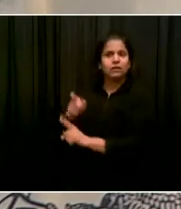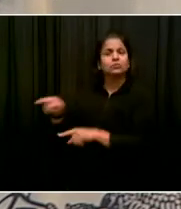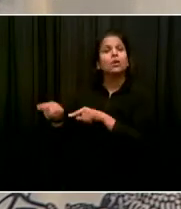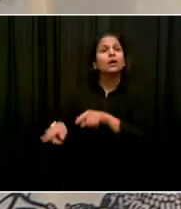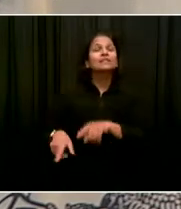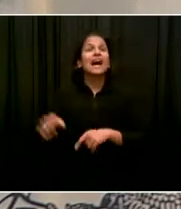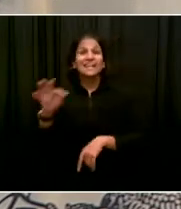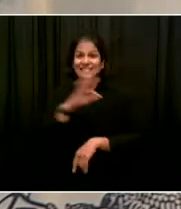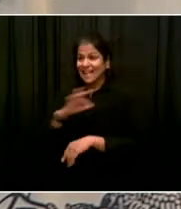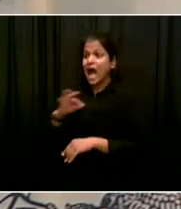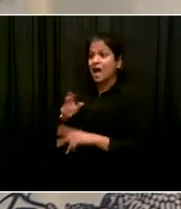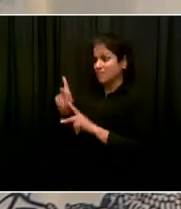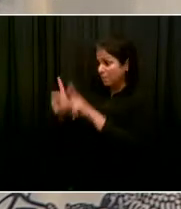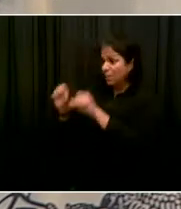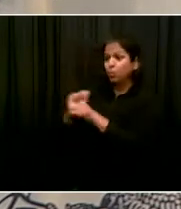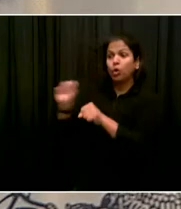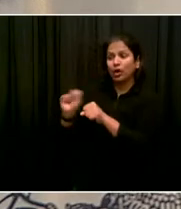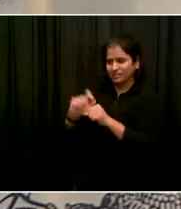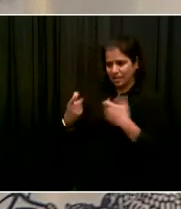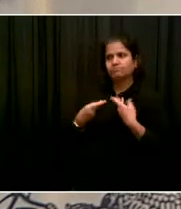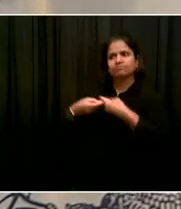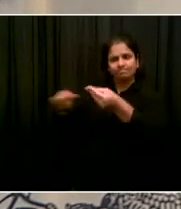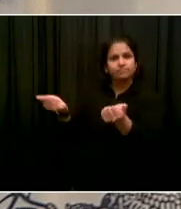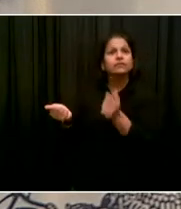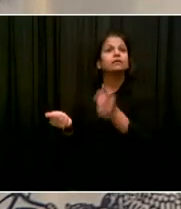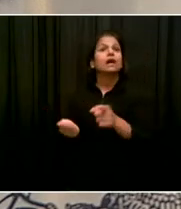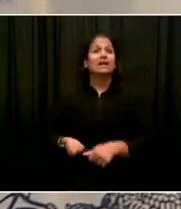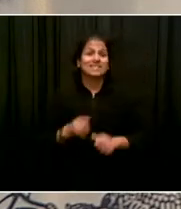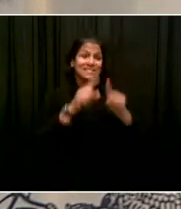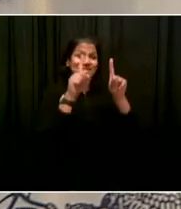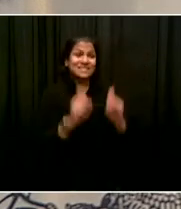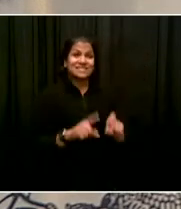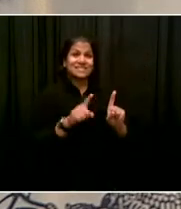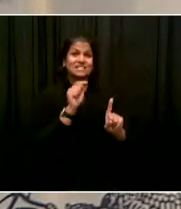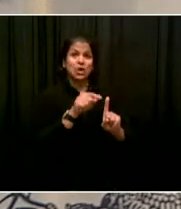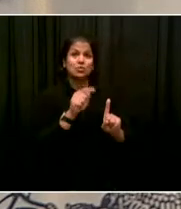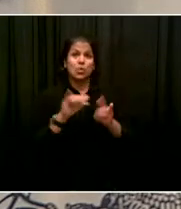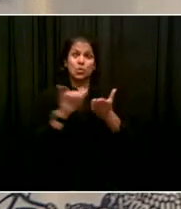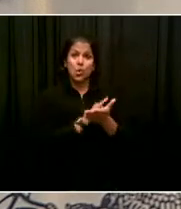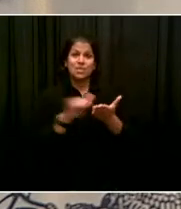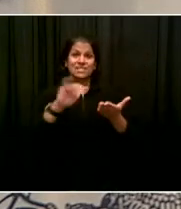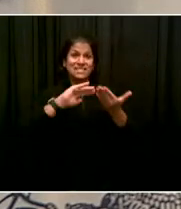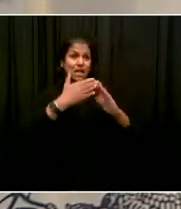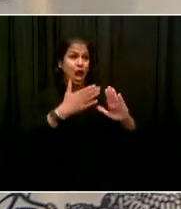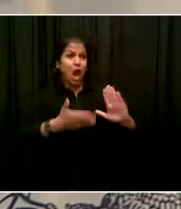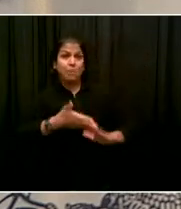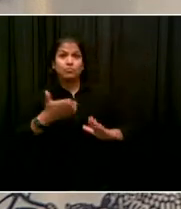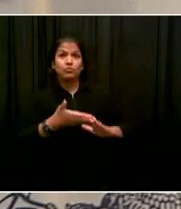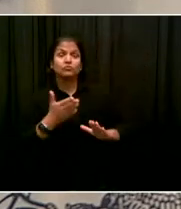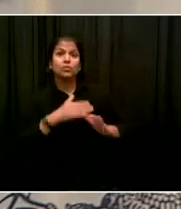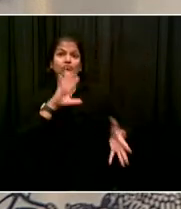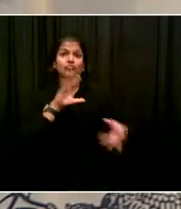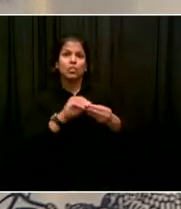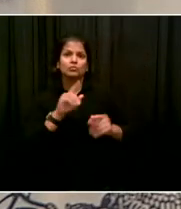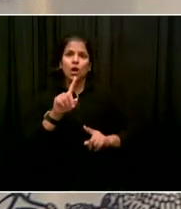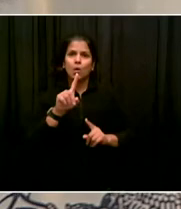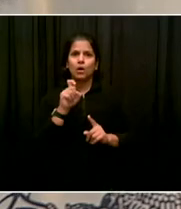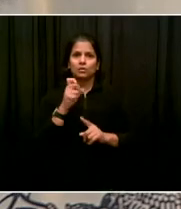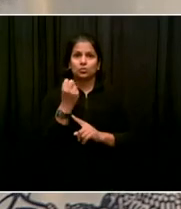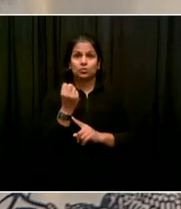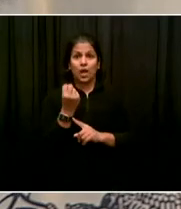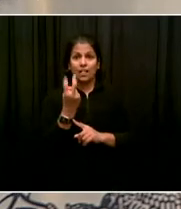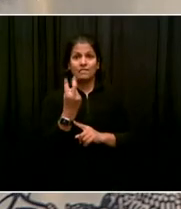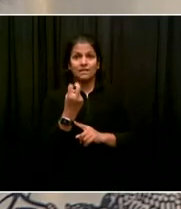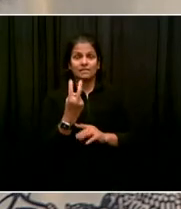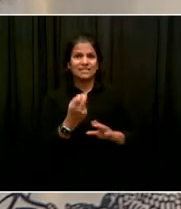week and obviously a huge number of private sites, the demand is just unlike anything we've seen before. And what would relieve it would be a